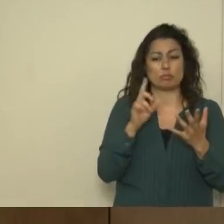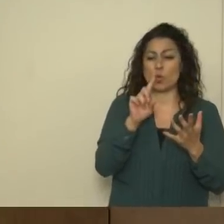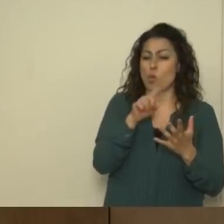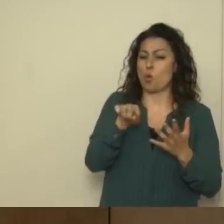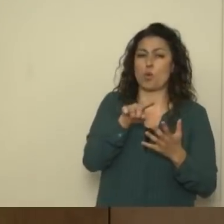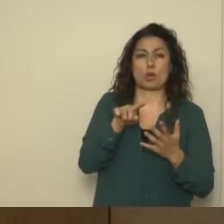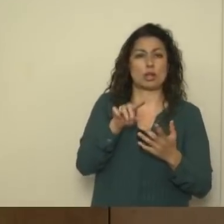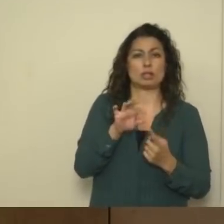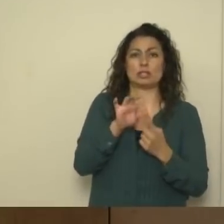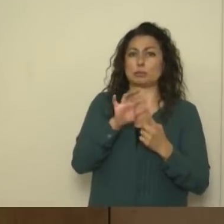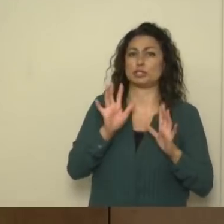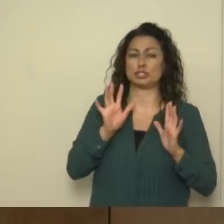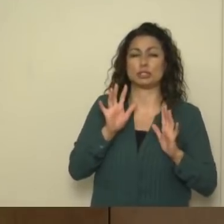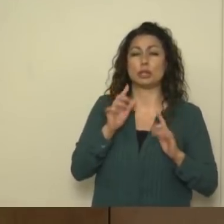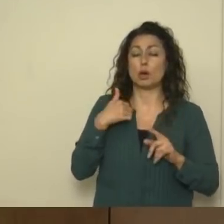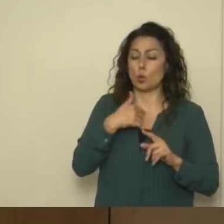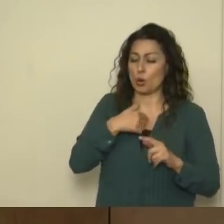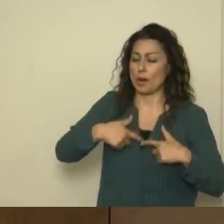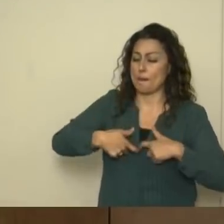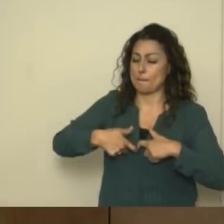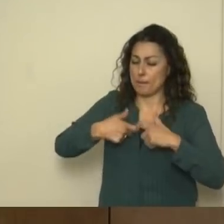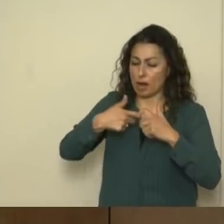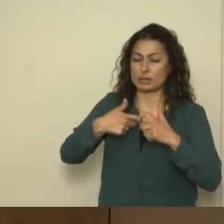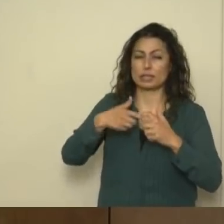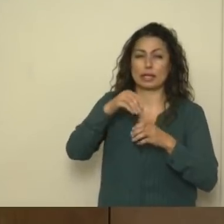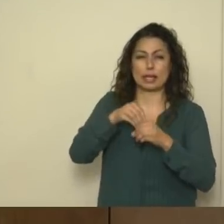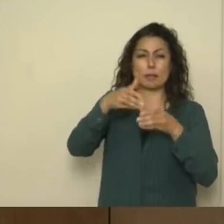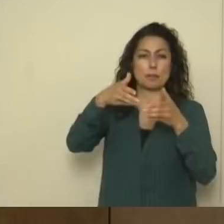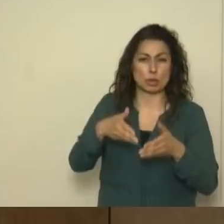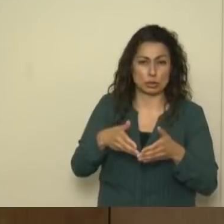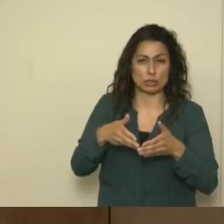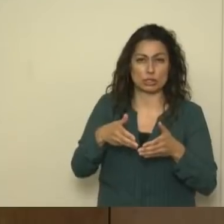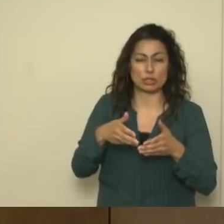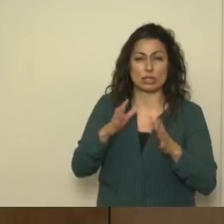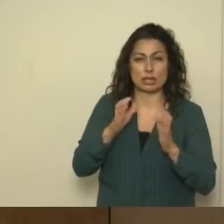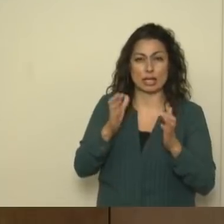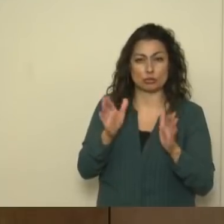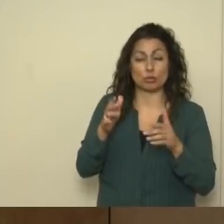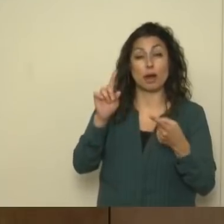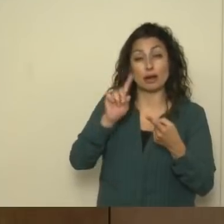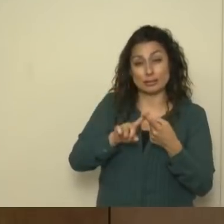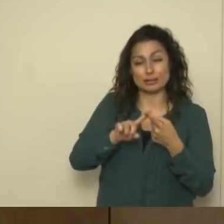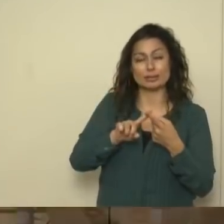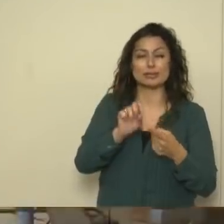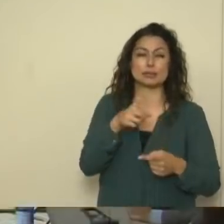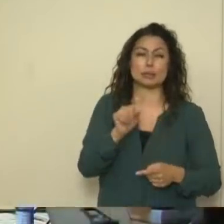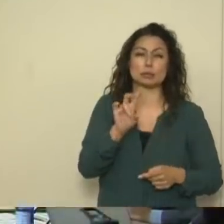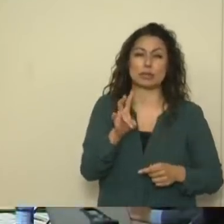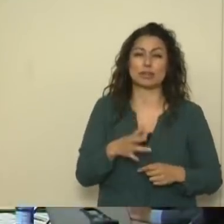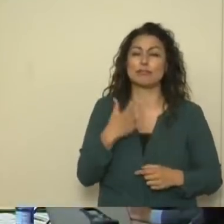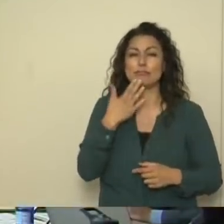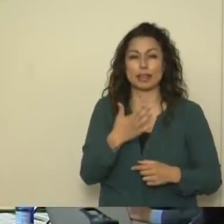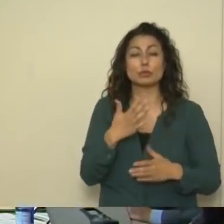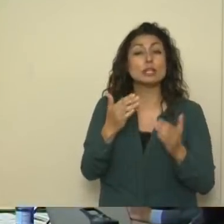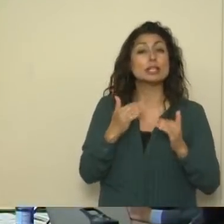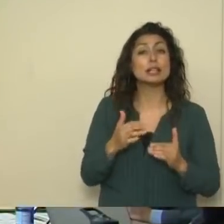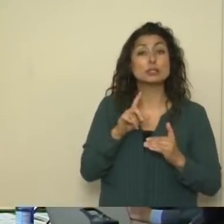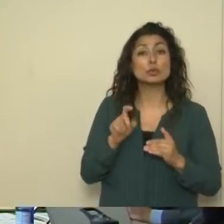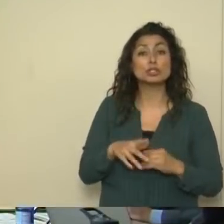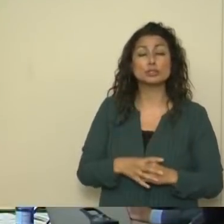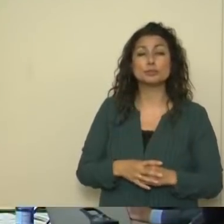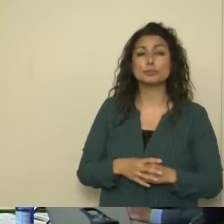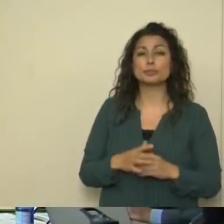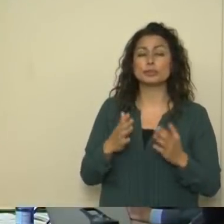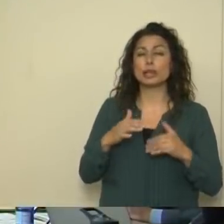we're pausing in-person classroom until September 7th. Next question. Governor, Secretary,